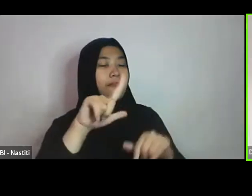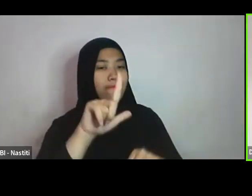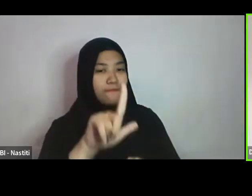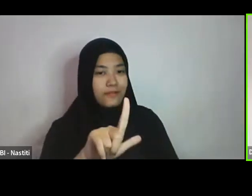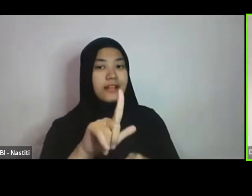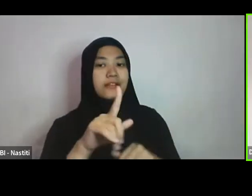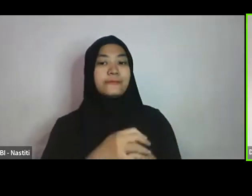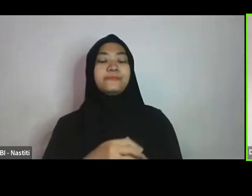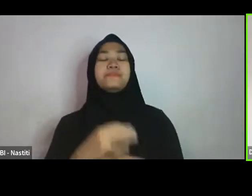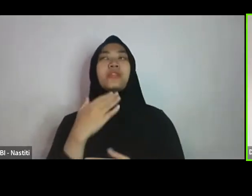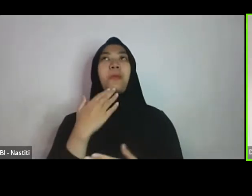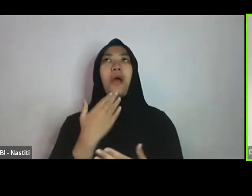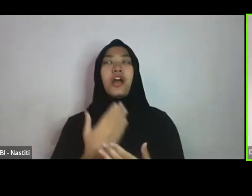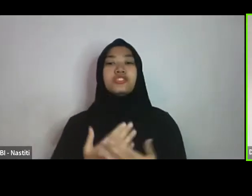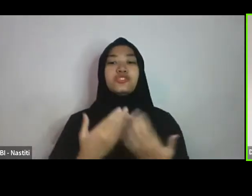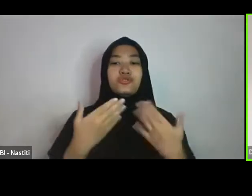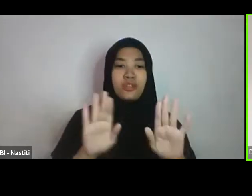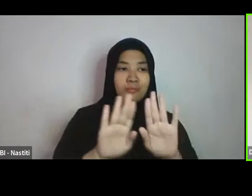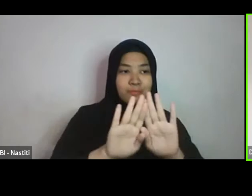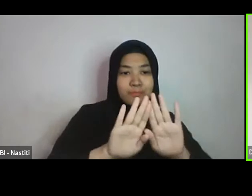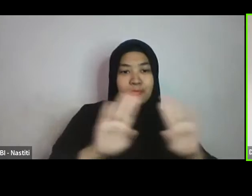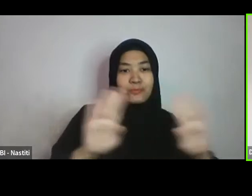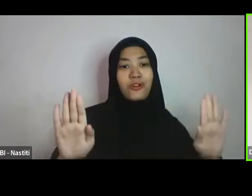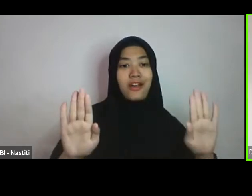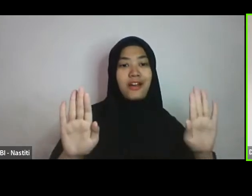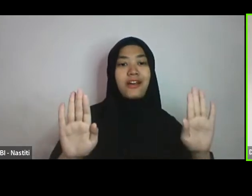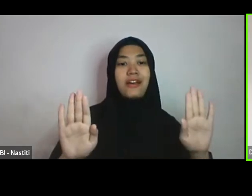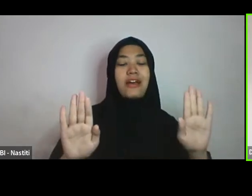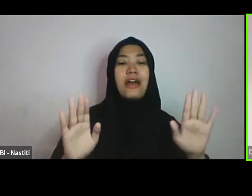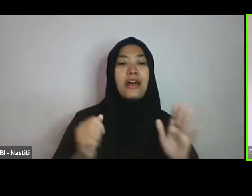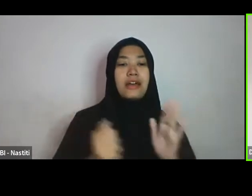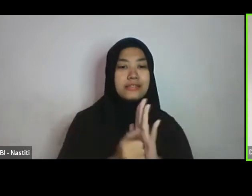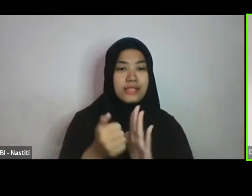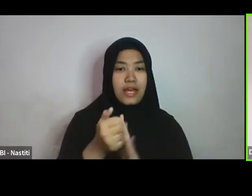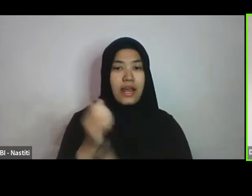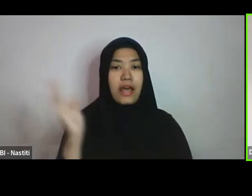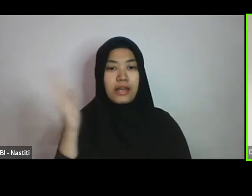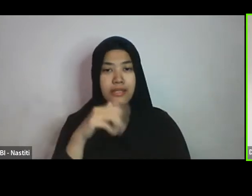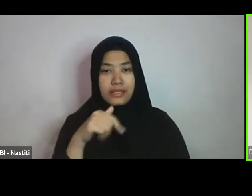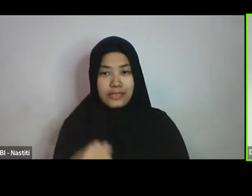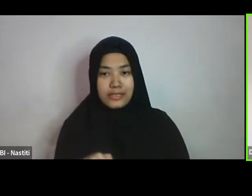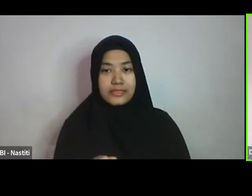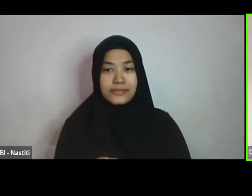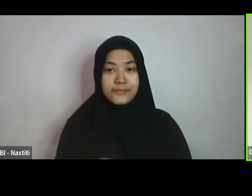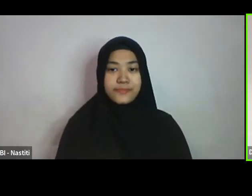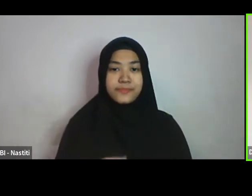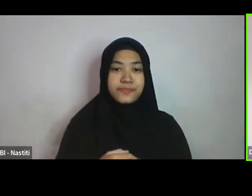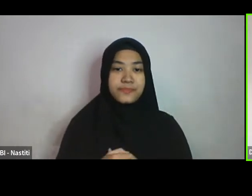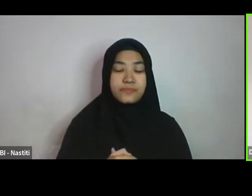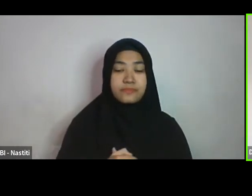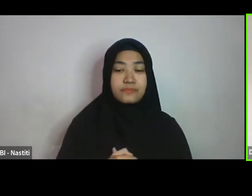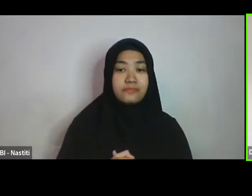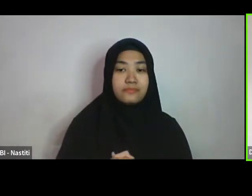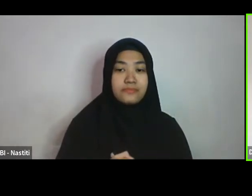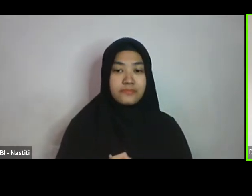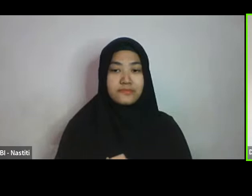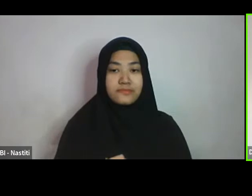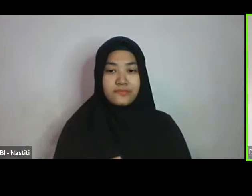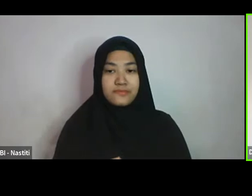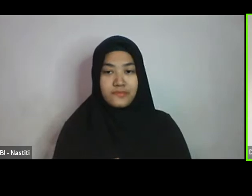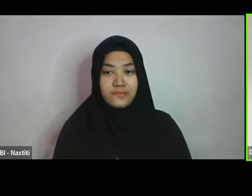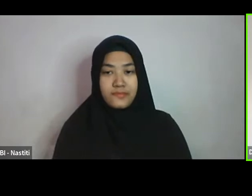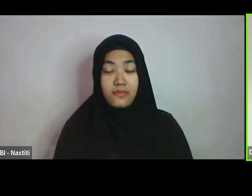Terima kasih untuk sudah membuka ya pagi ini. So I would like also to greet all the speakers